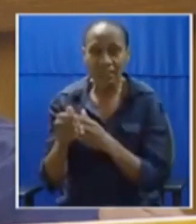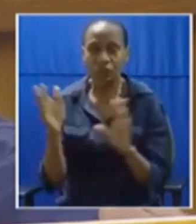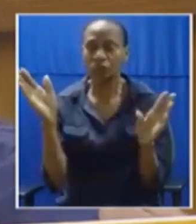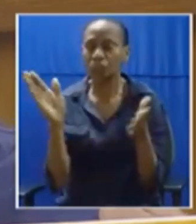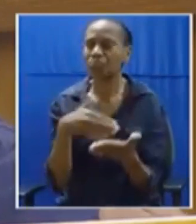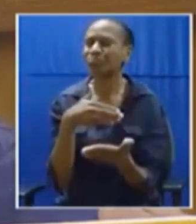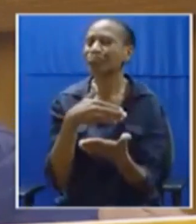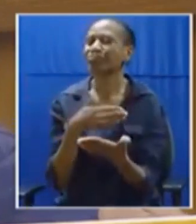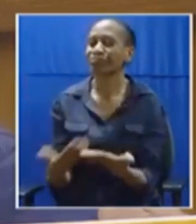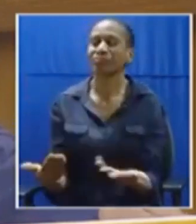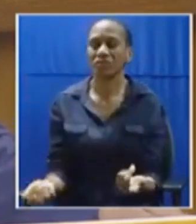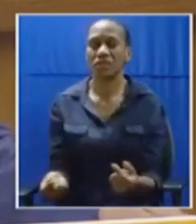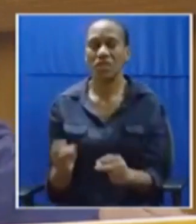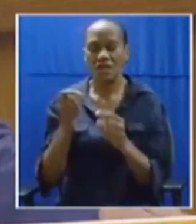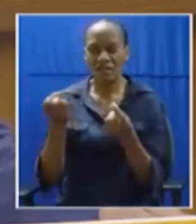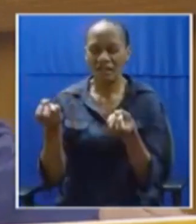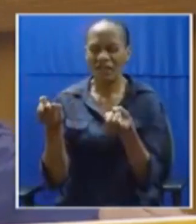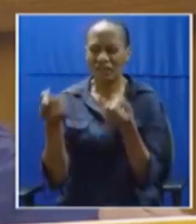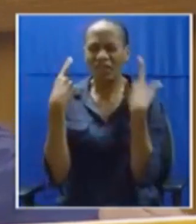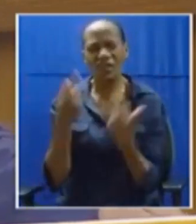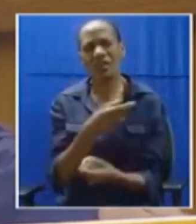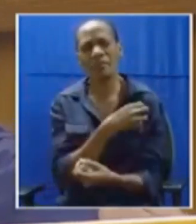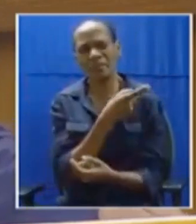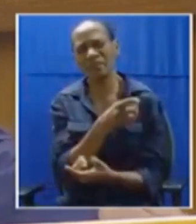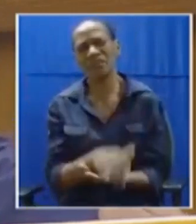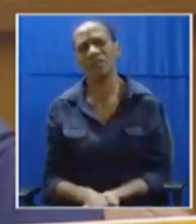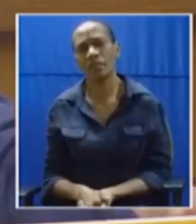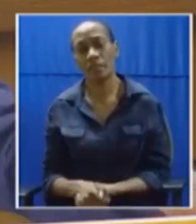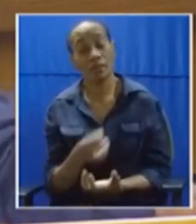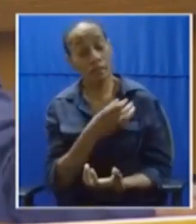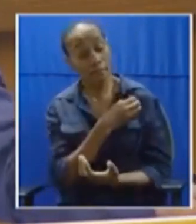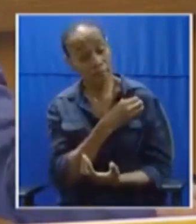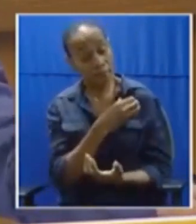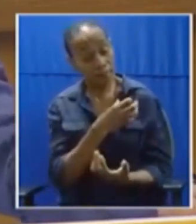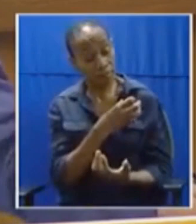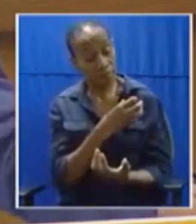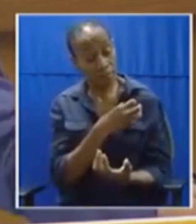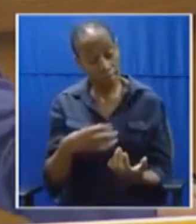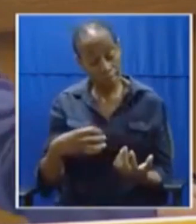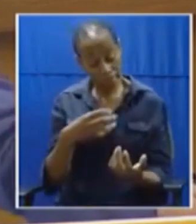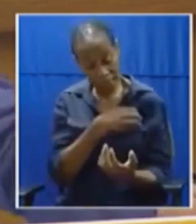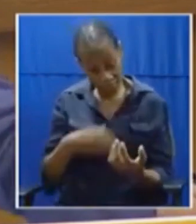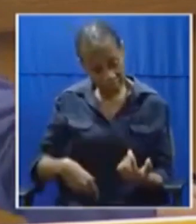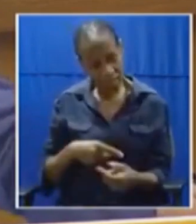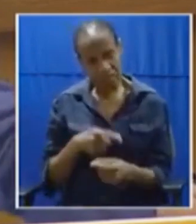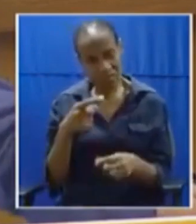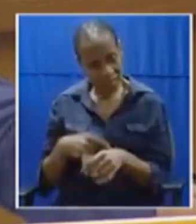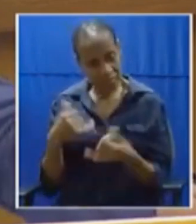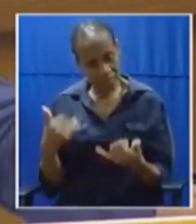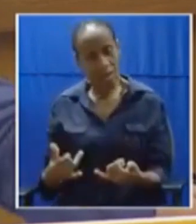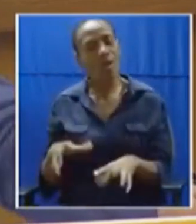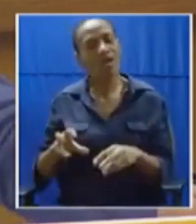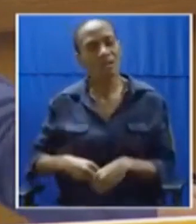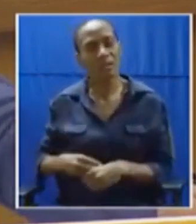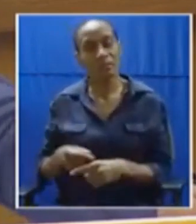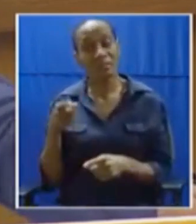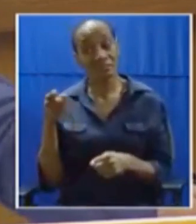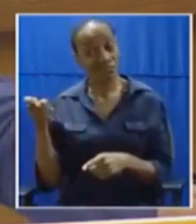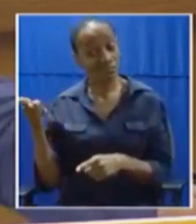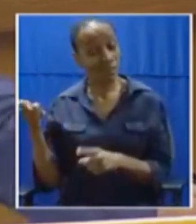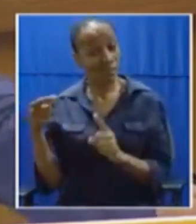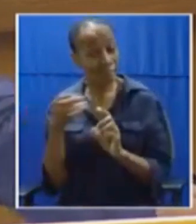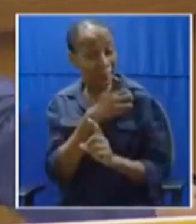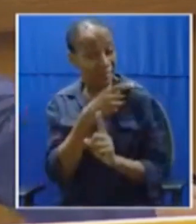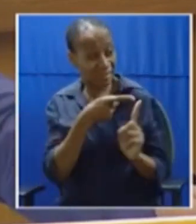completely out of touch. Mr. President, it's time to admit that you have got this one wrong. She only